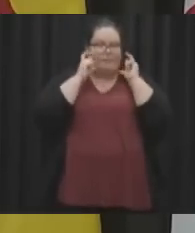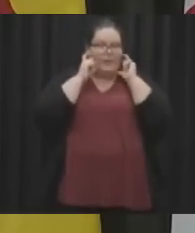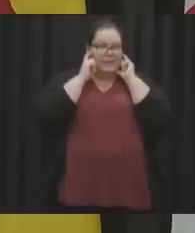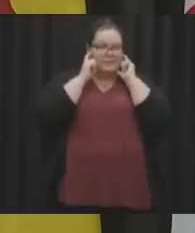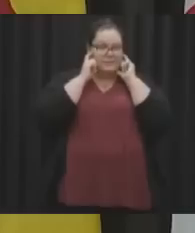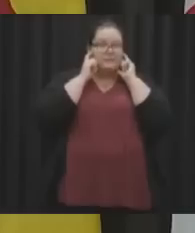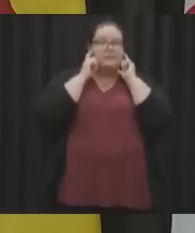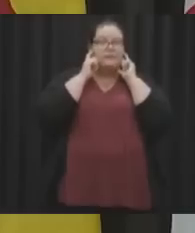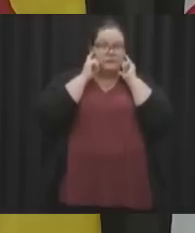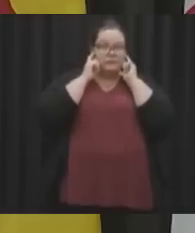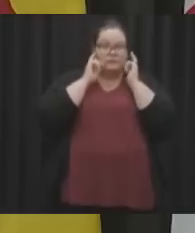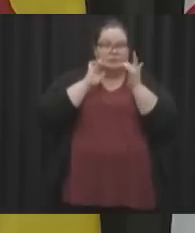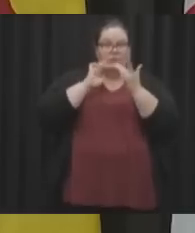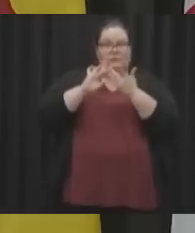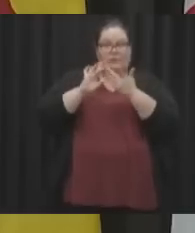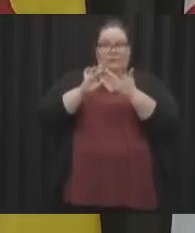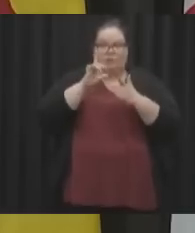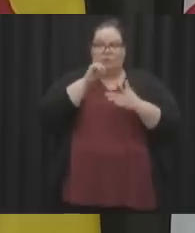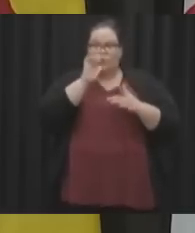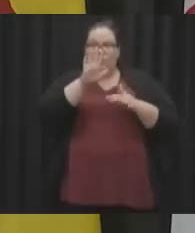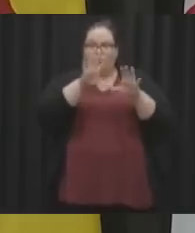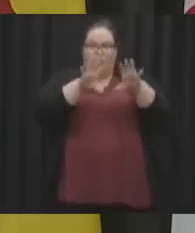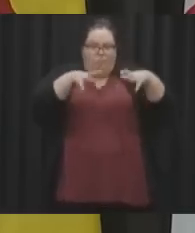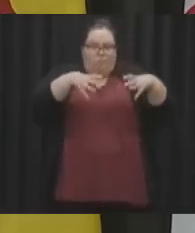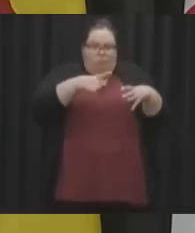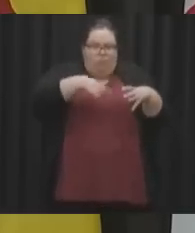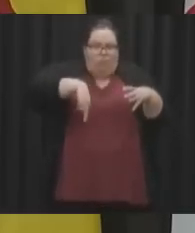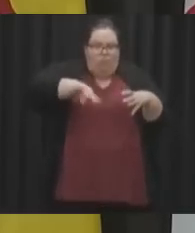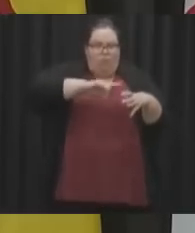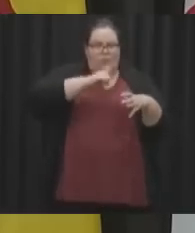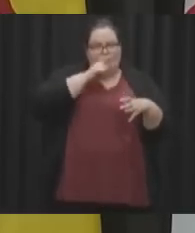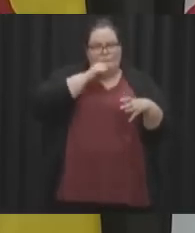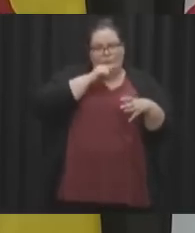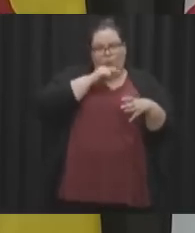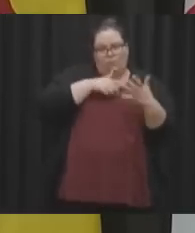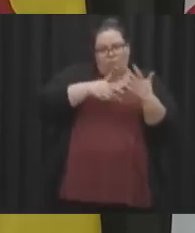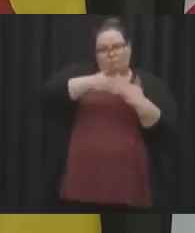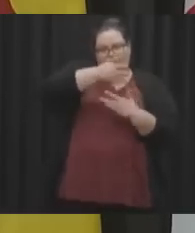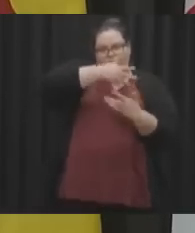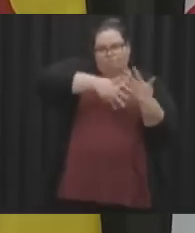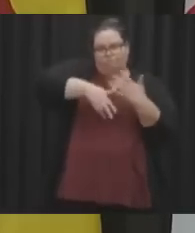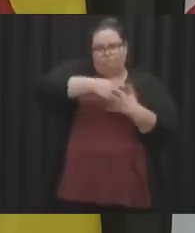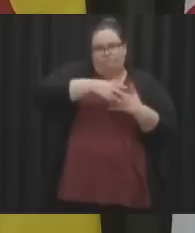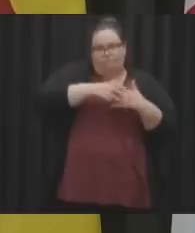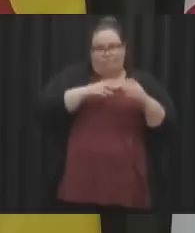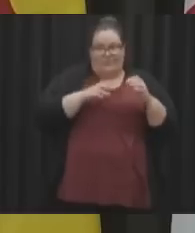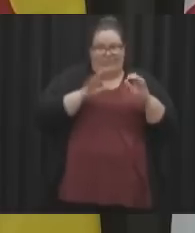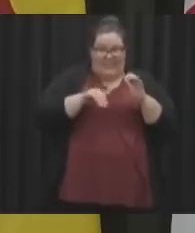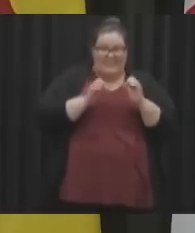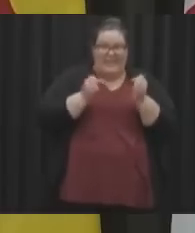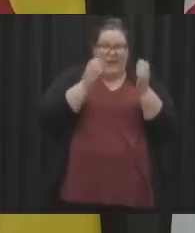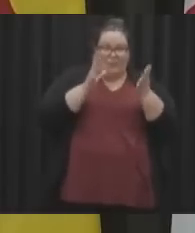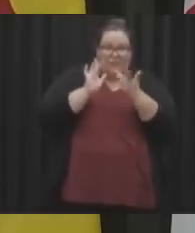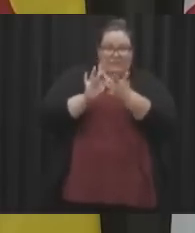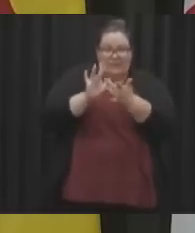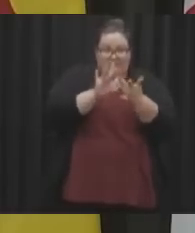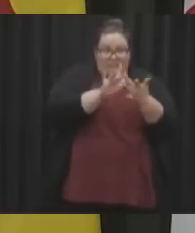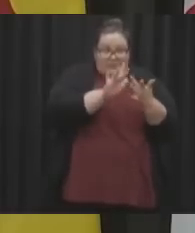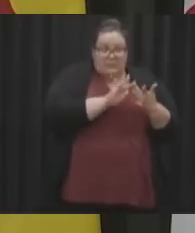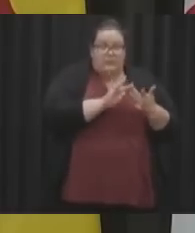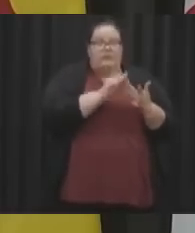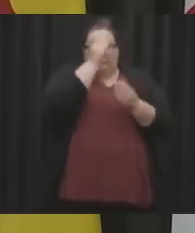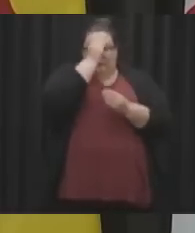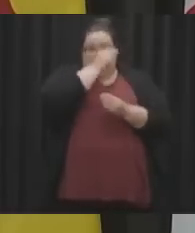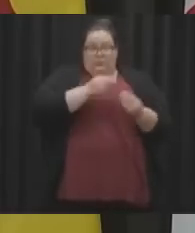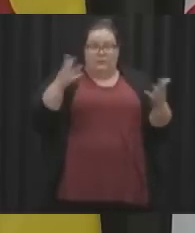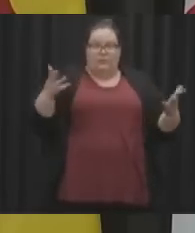to stay ahead of. So we really need your help to keep that number low. Toutes les personnes de la province doivent être sur un pied d'alerte et